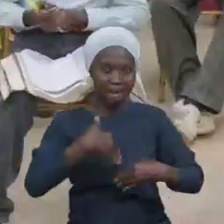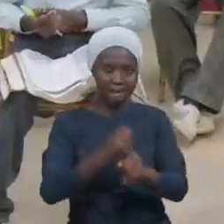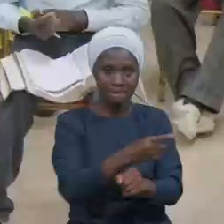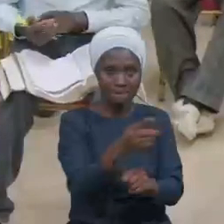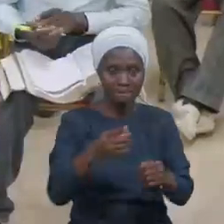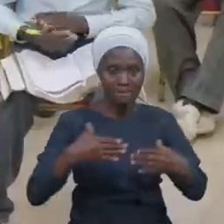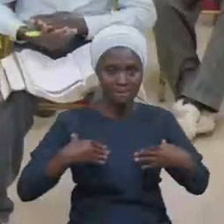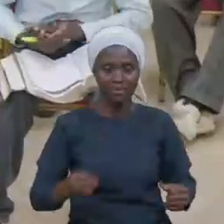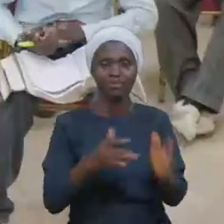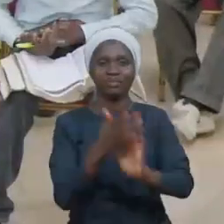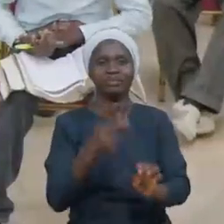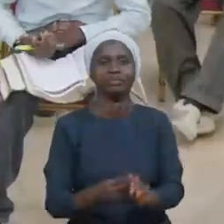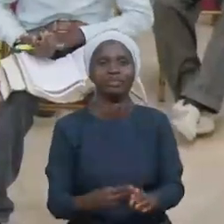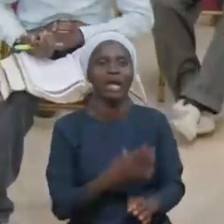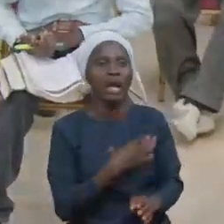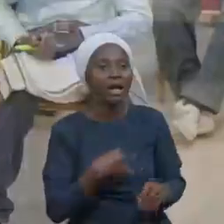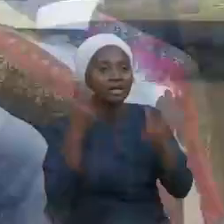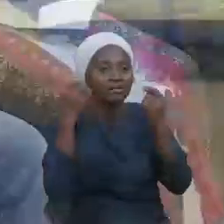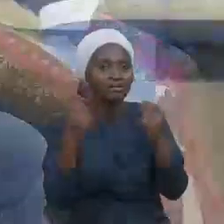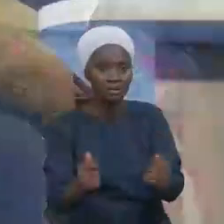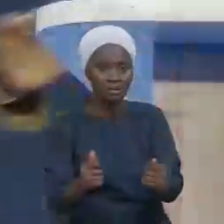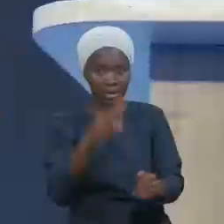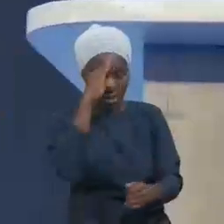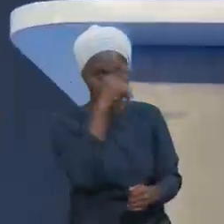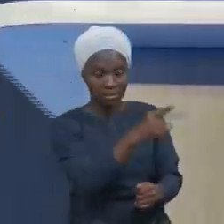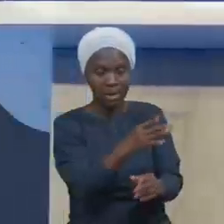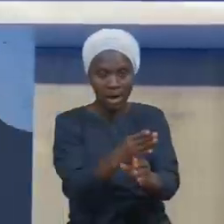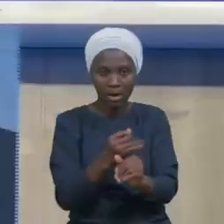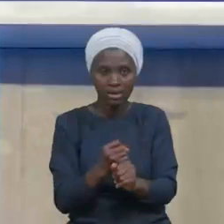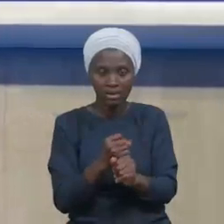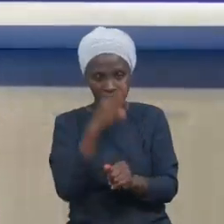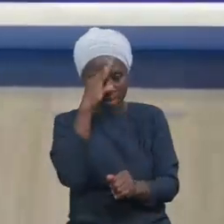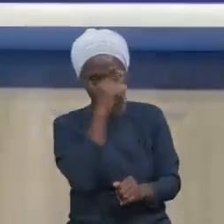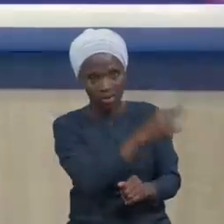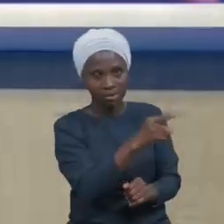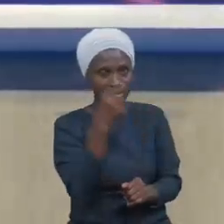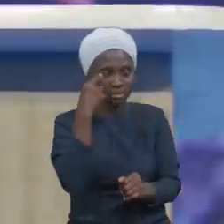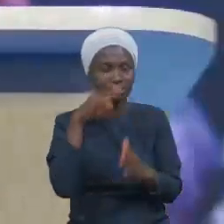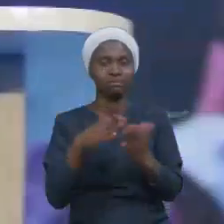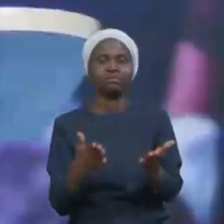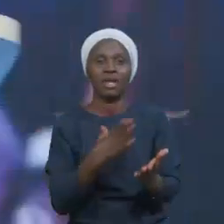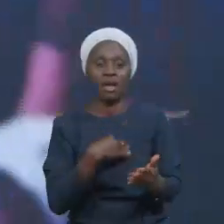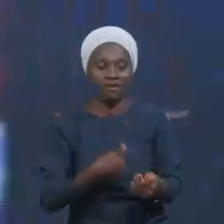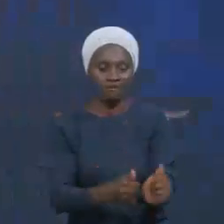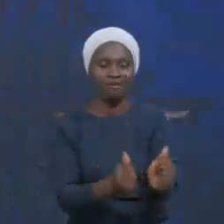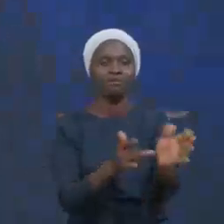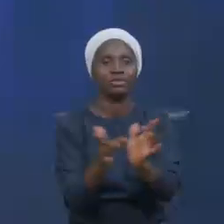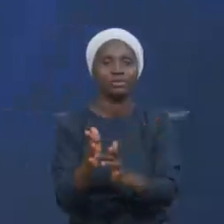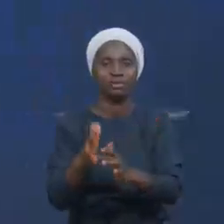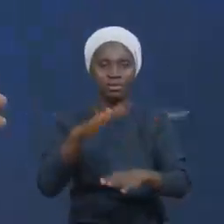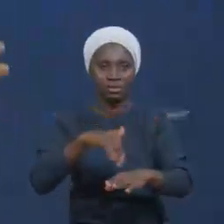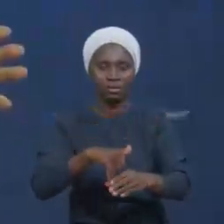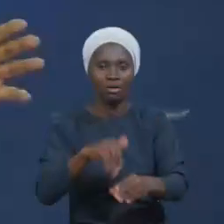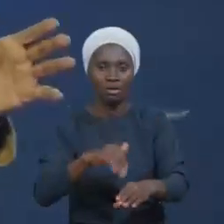And immediately he received the sight and followed Jesus in the way.